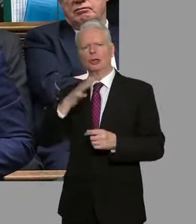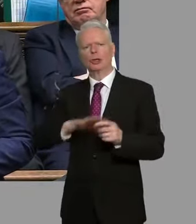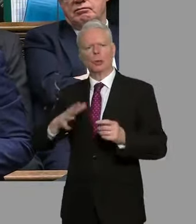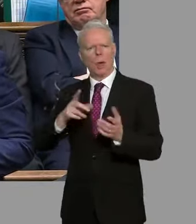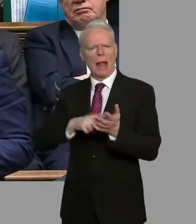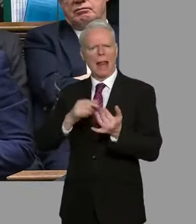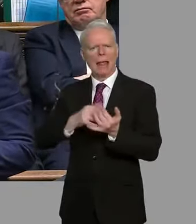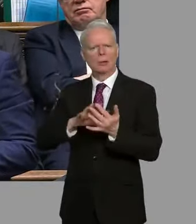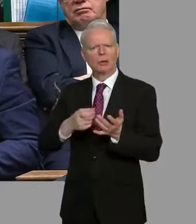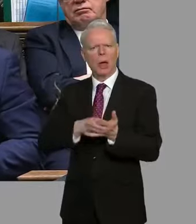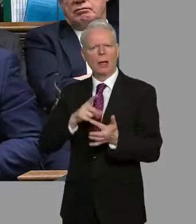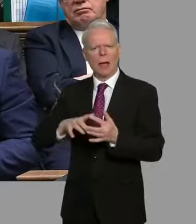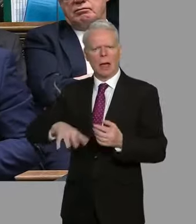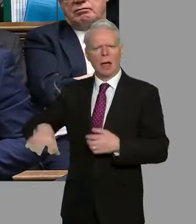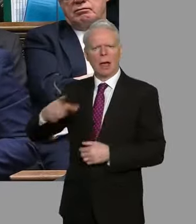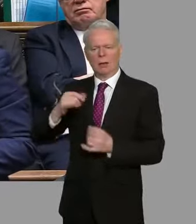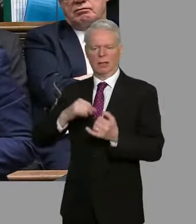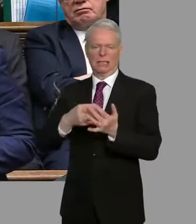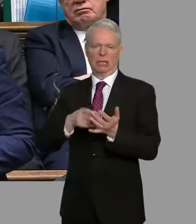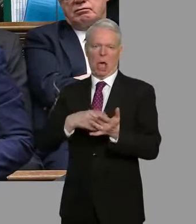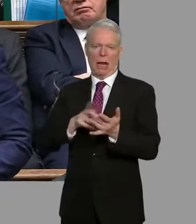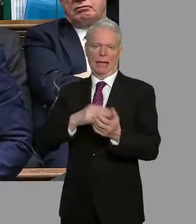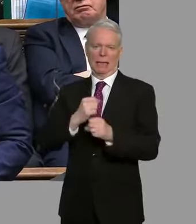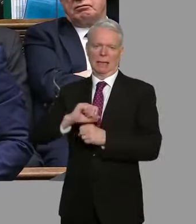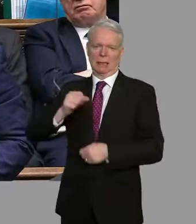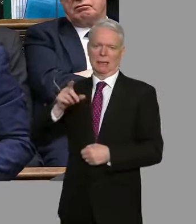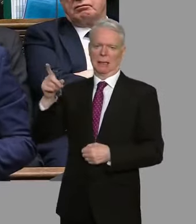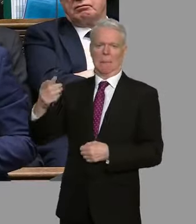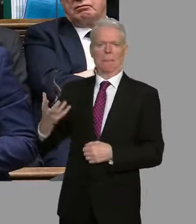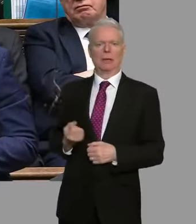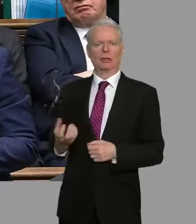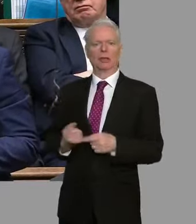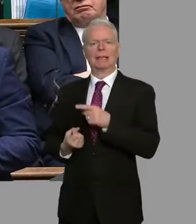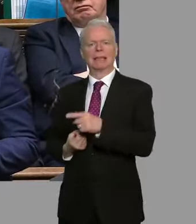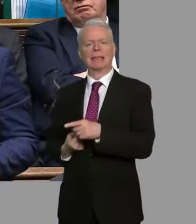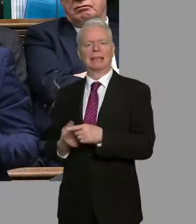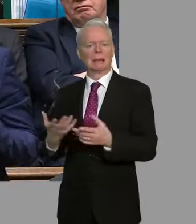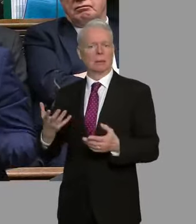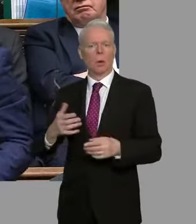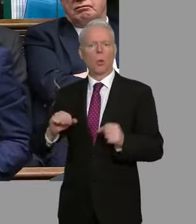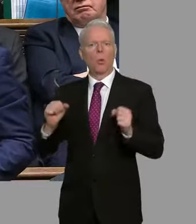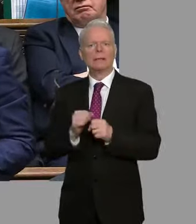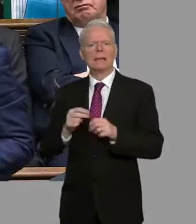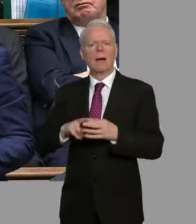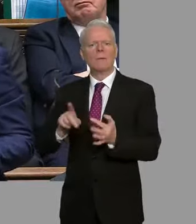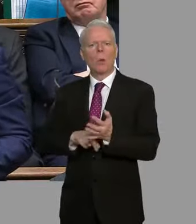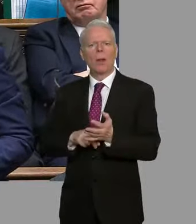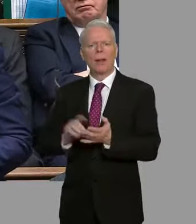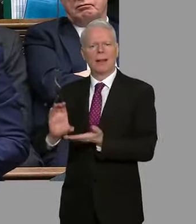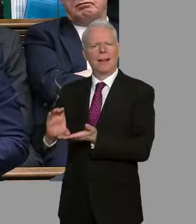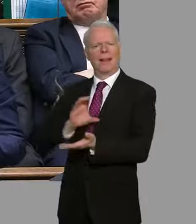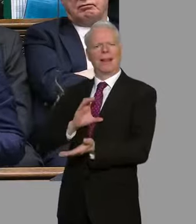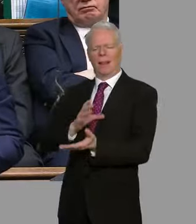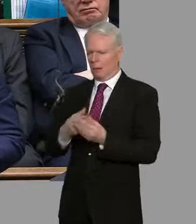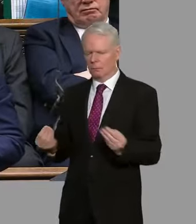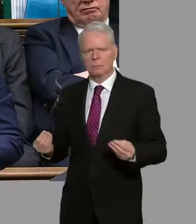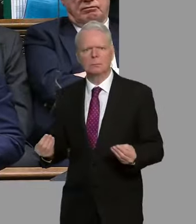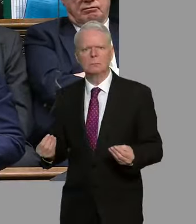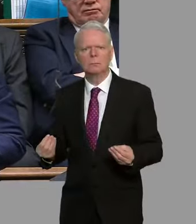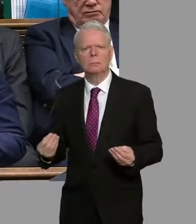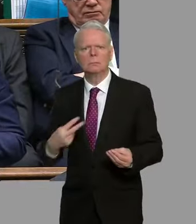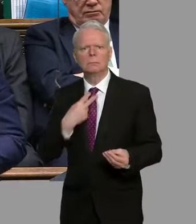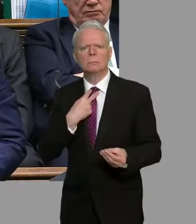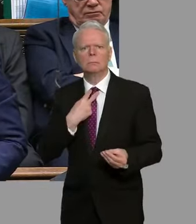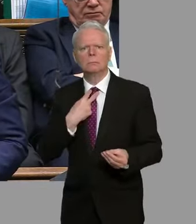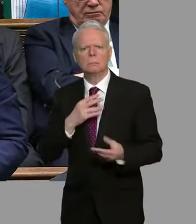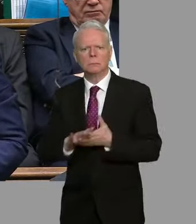insurance. What advice can the Prime Minister give to charities like Age UK, who now have to decide whether to cut jobs or slash